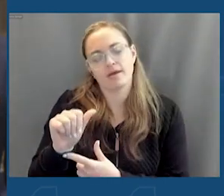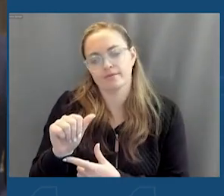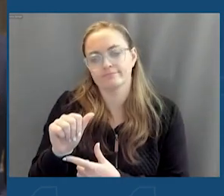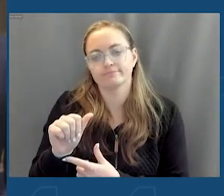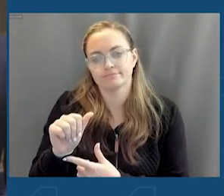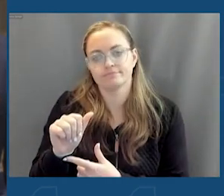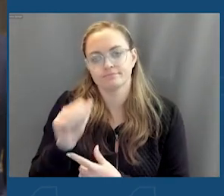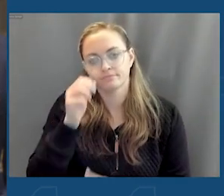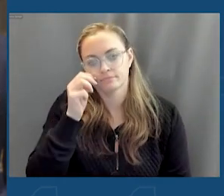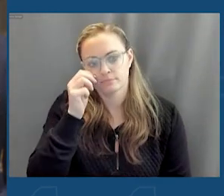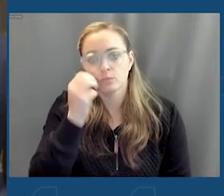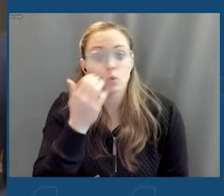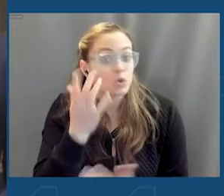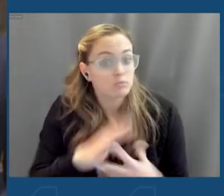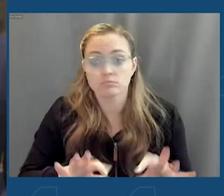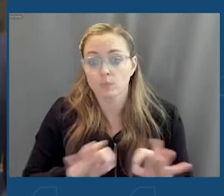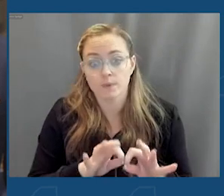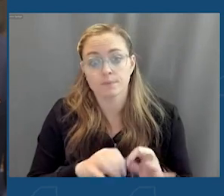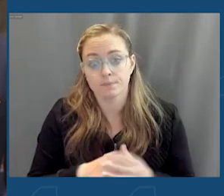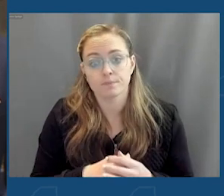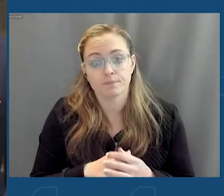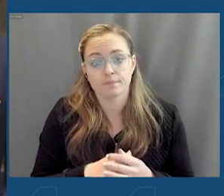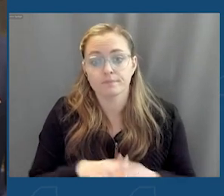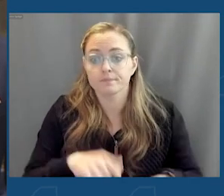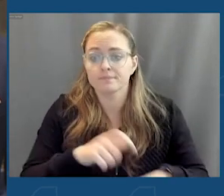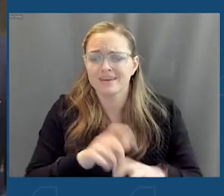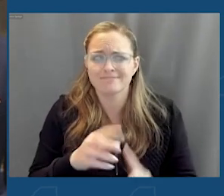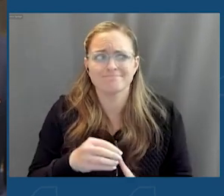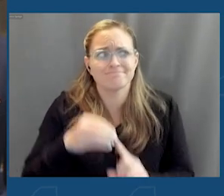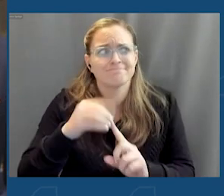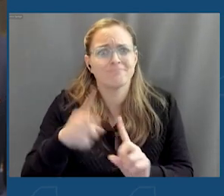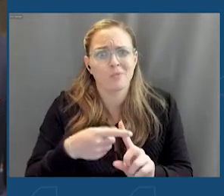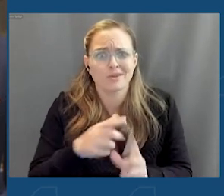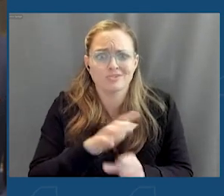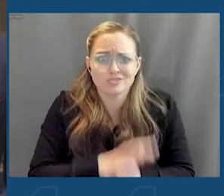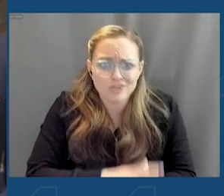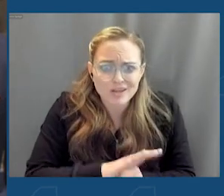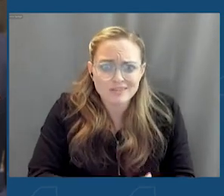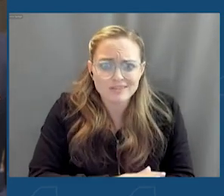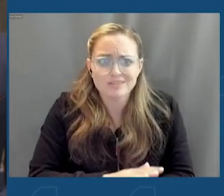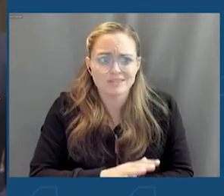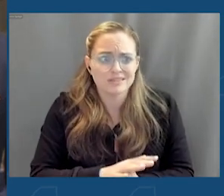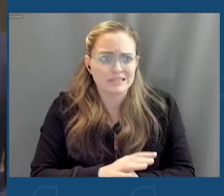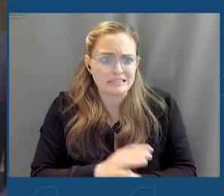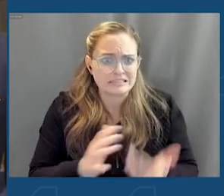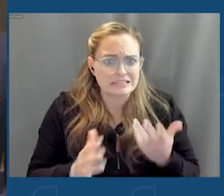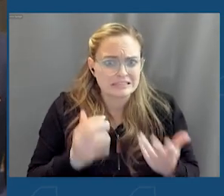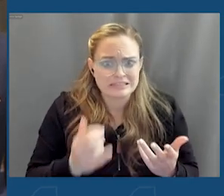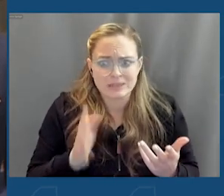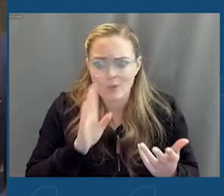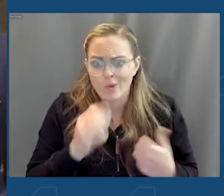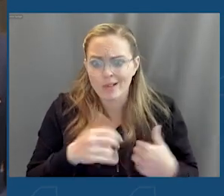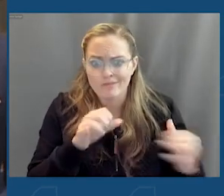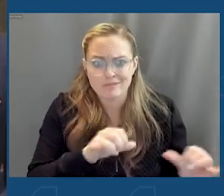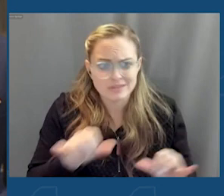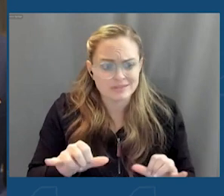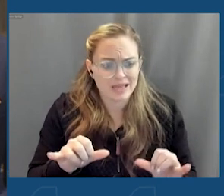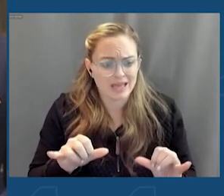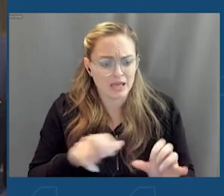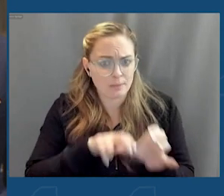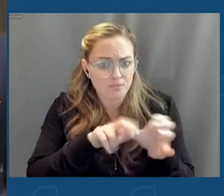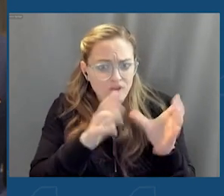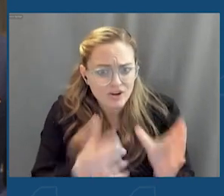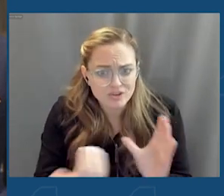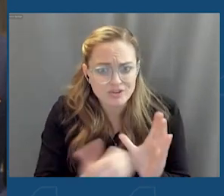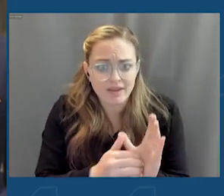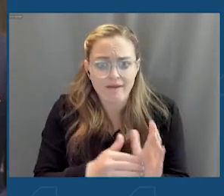And we knew how important this was at a time, especially when we're stressed about whether or not we're going to ever have the same number of riders and people coming